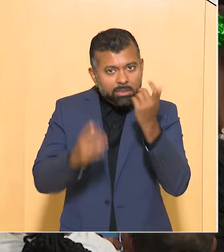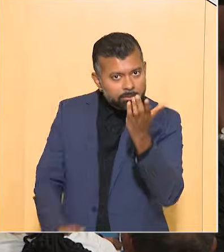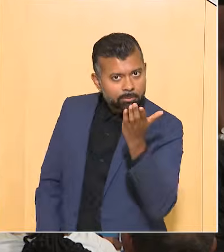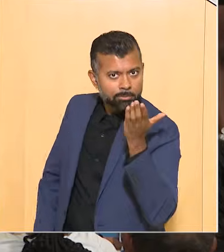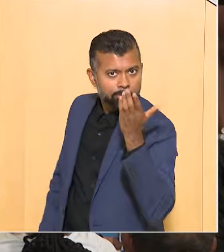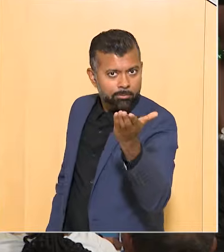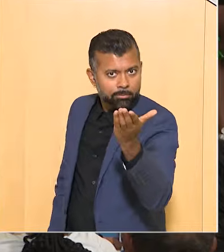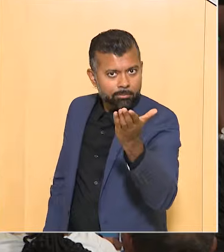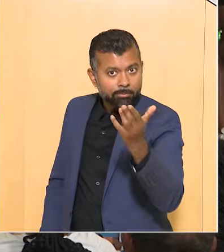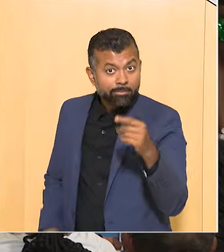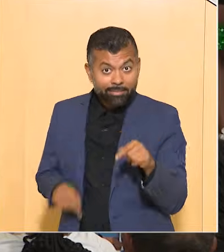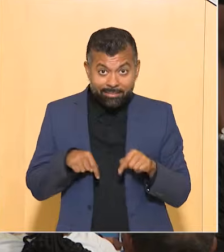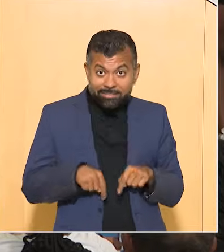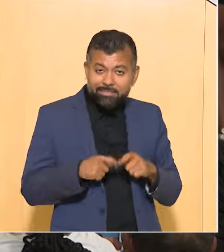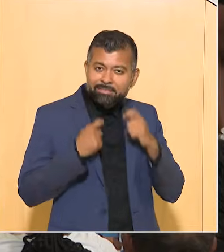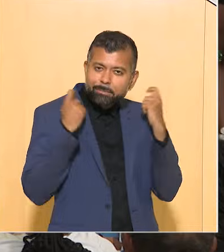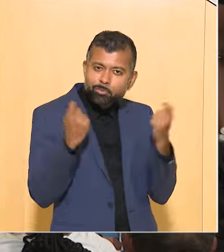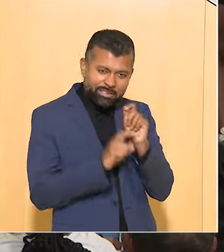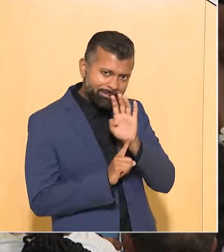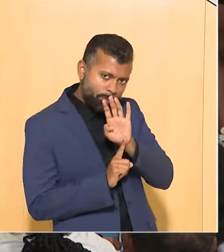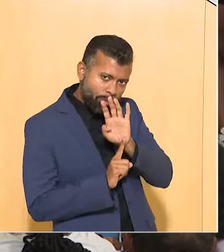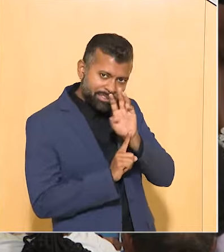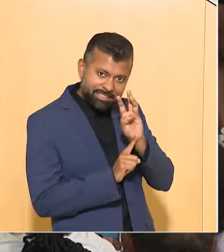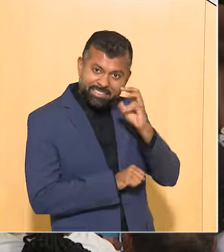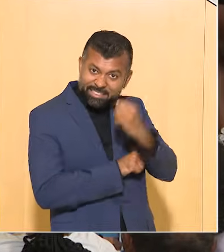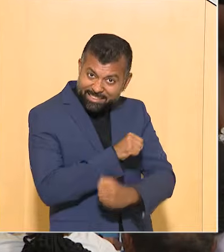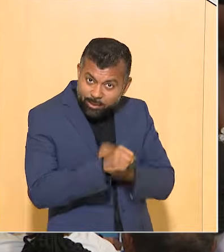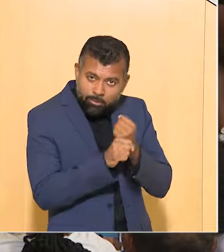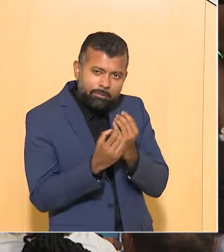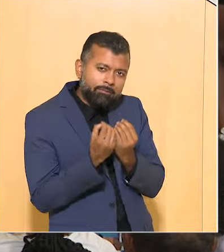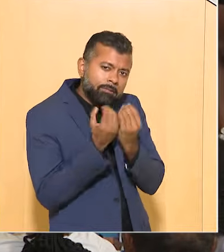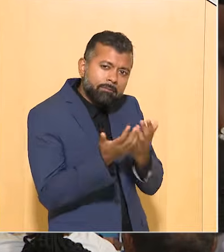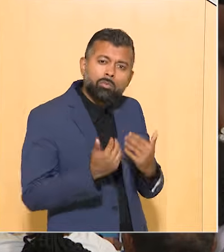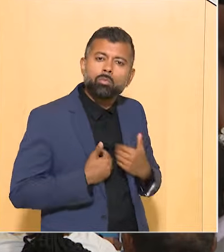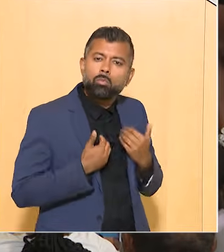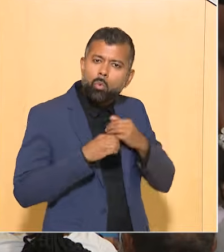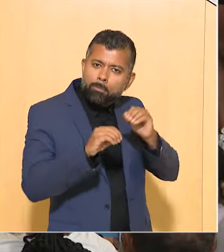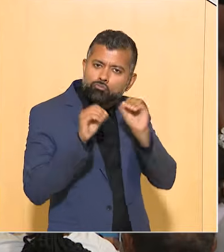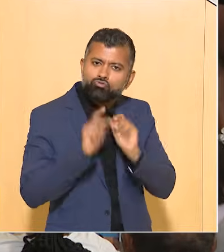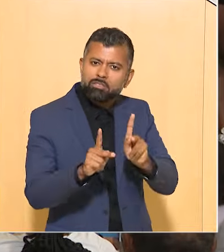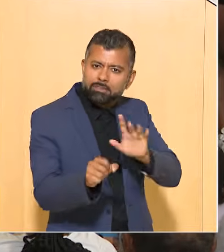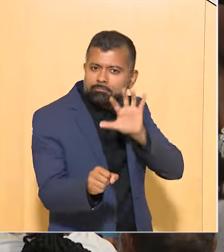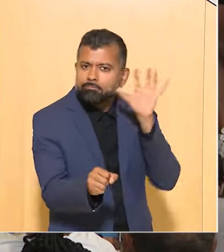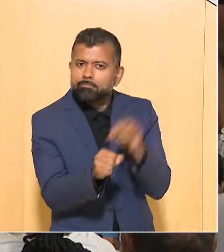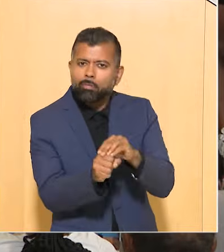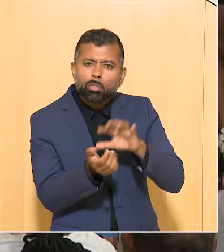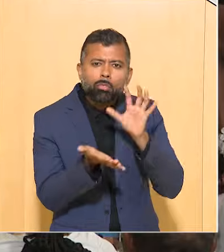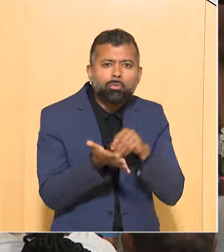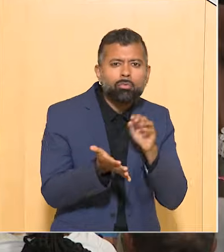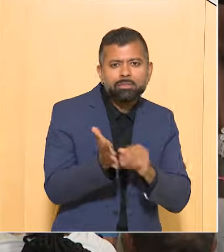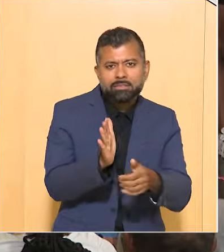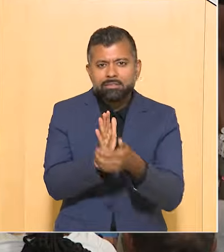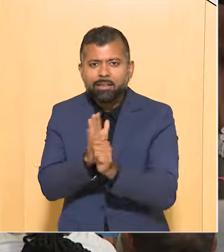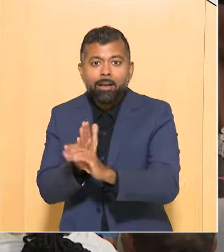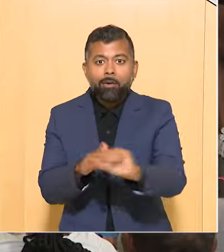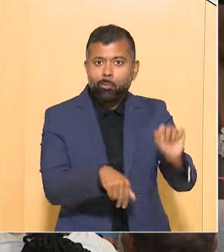years providing young people an opportunity. 46 years of providing young people hope. And Mayor